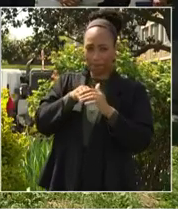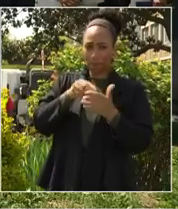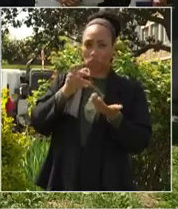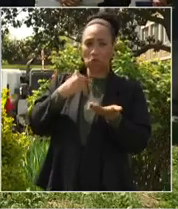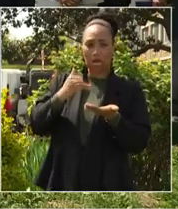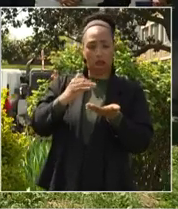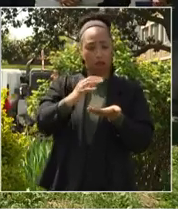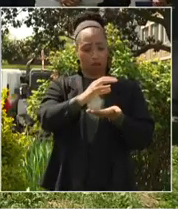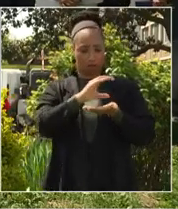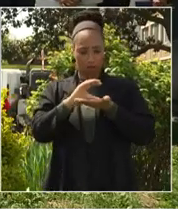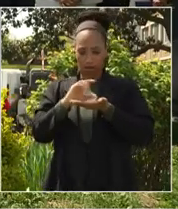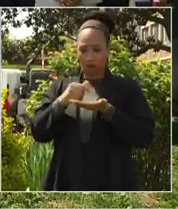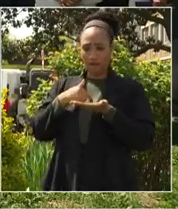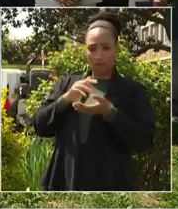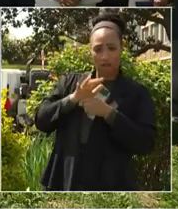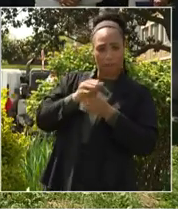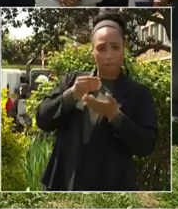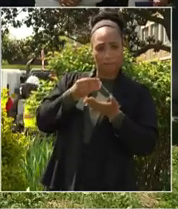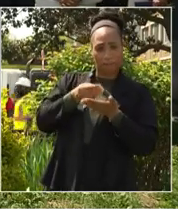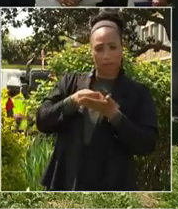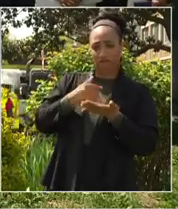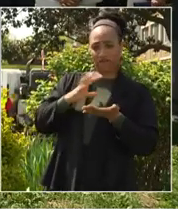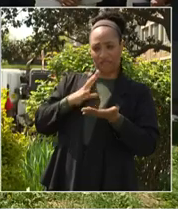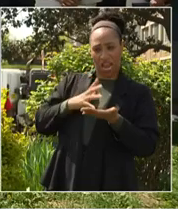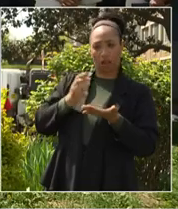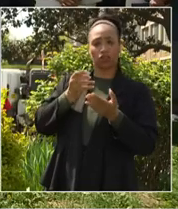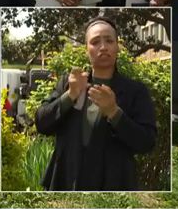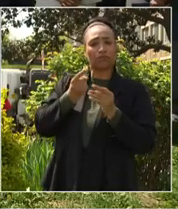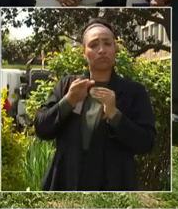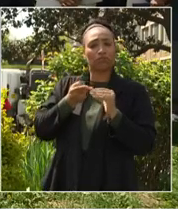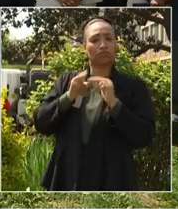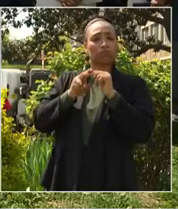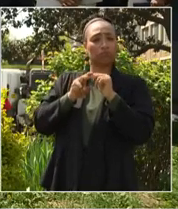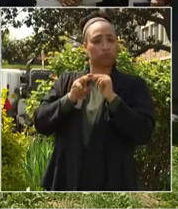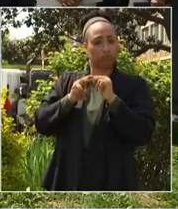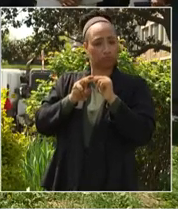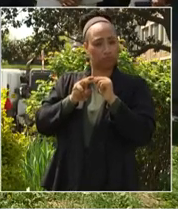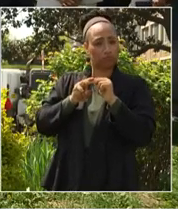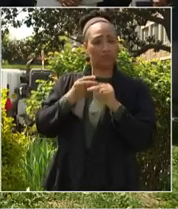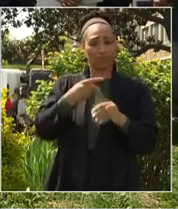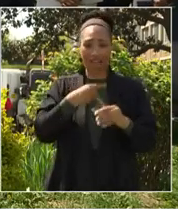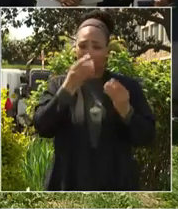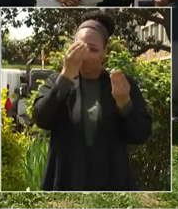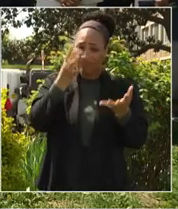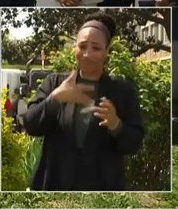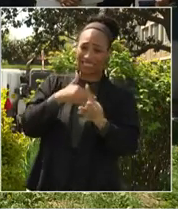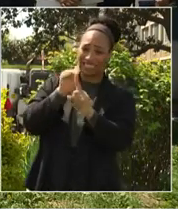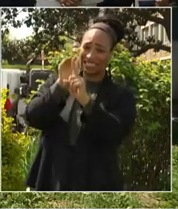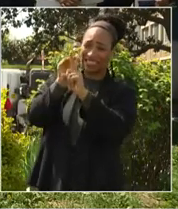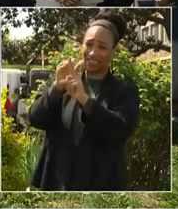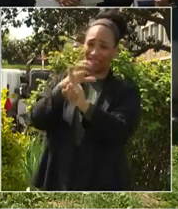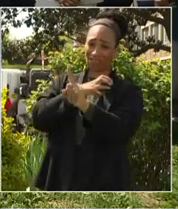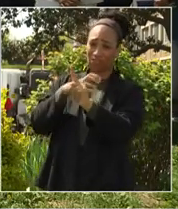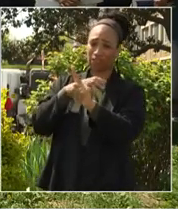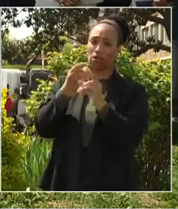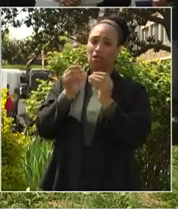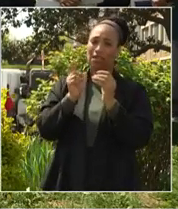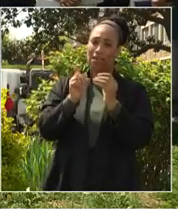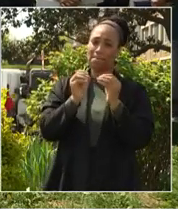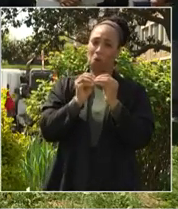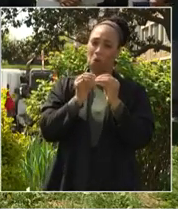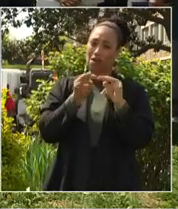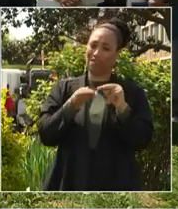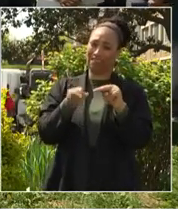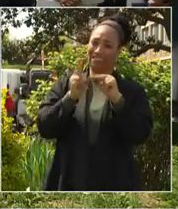And so I notified the Congress that we have to do that over the 24 budget because of